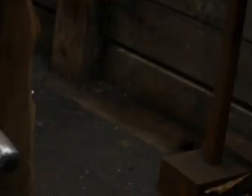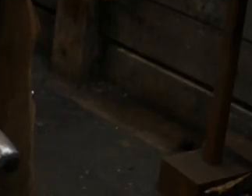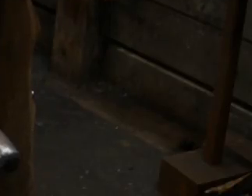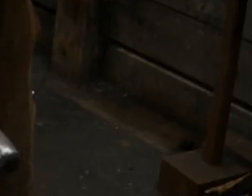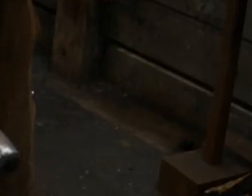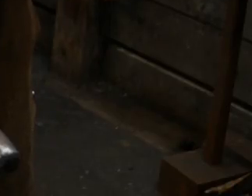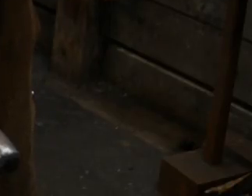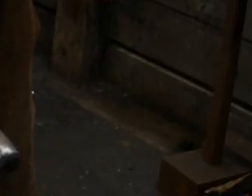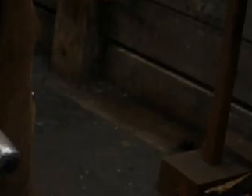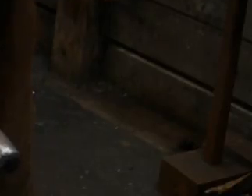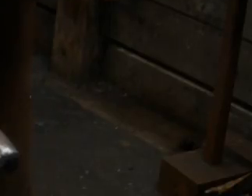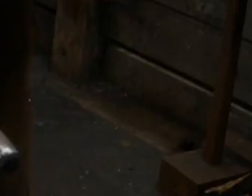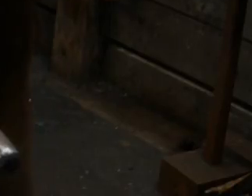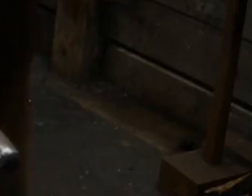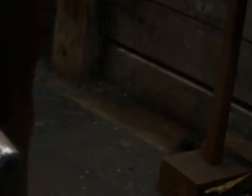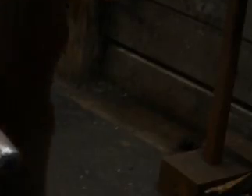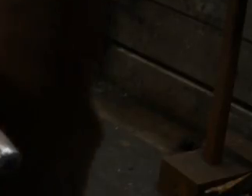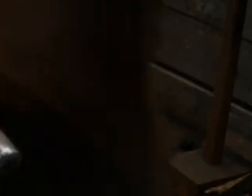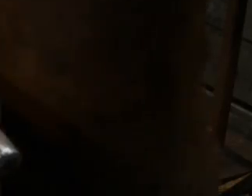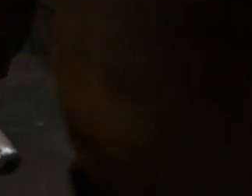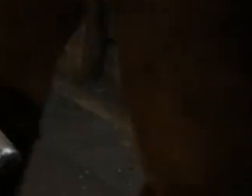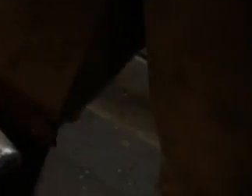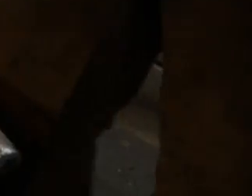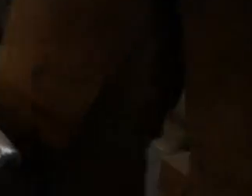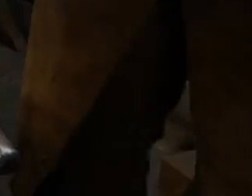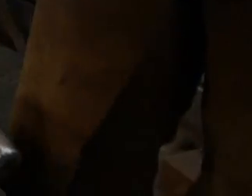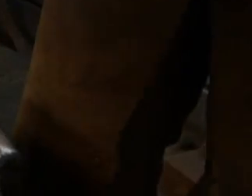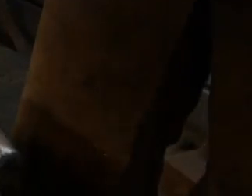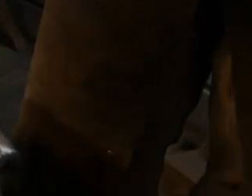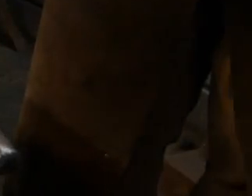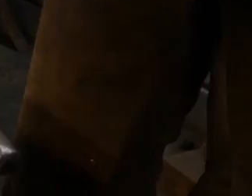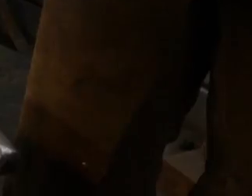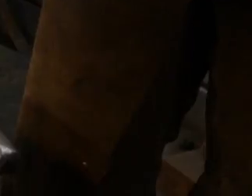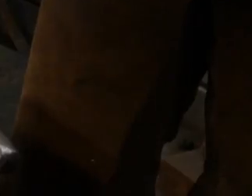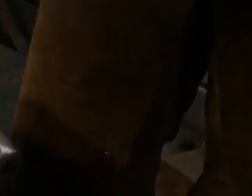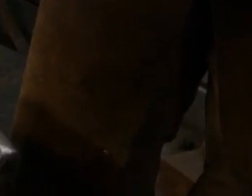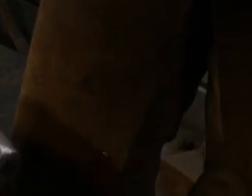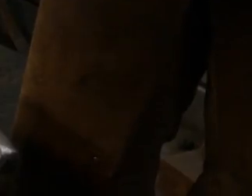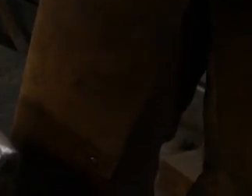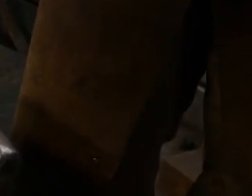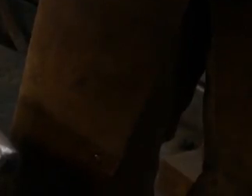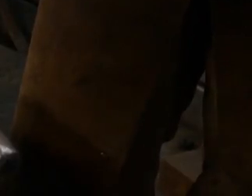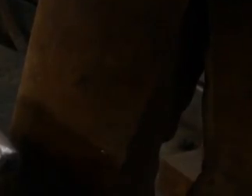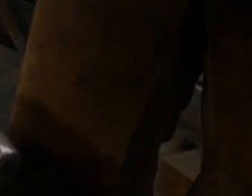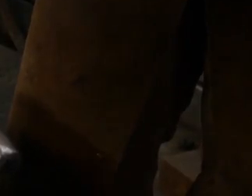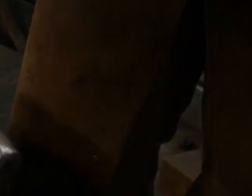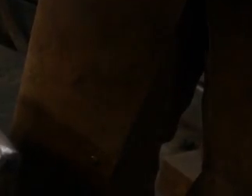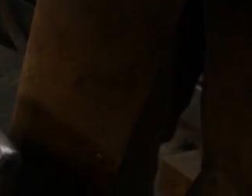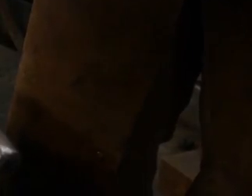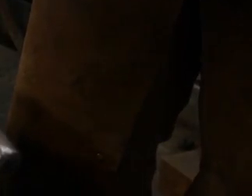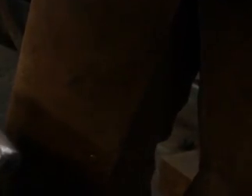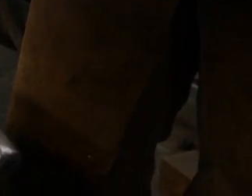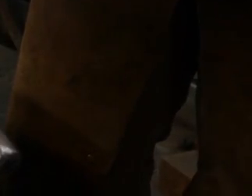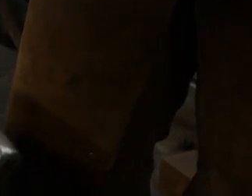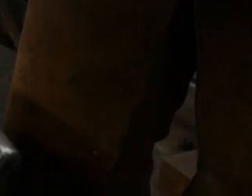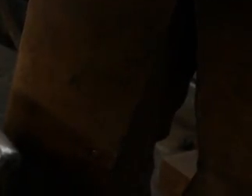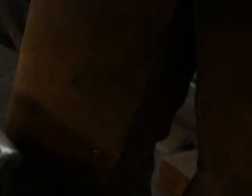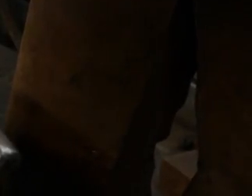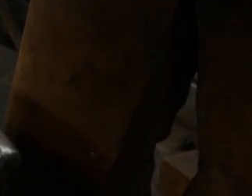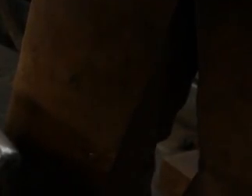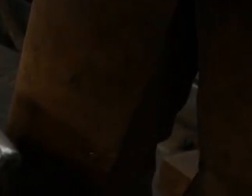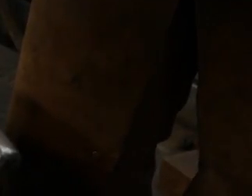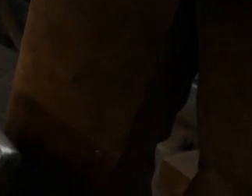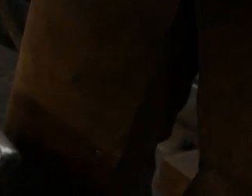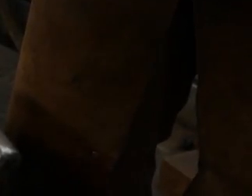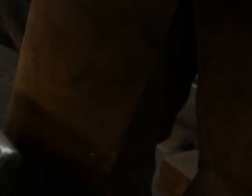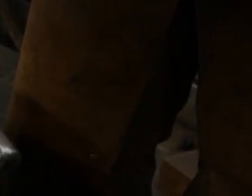hot. And then we'll thin out the toe of that scarf. When we weld it in, we'll weld out this way, like